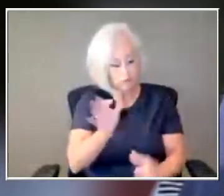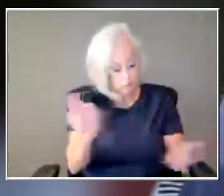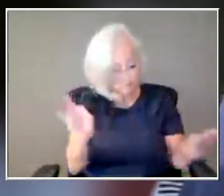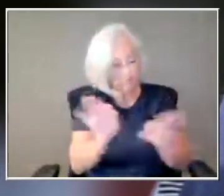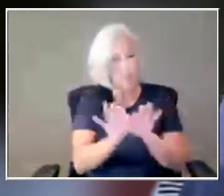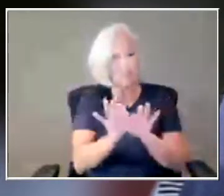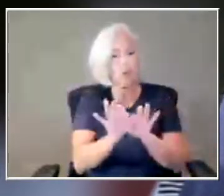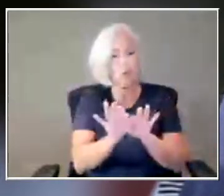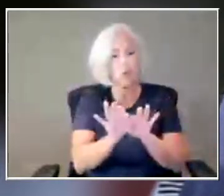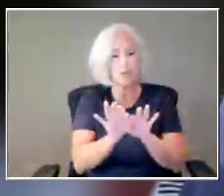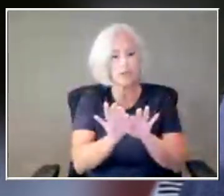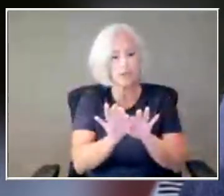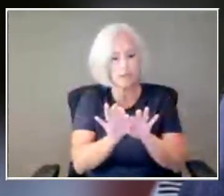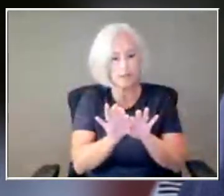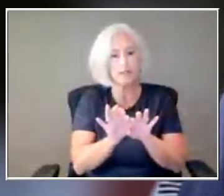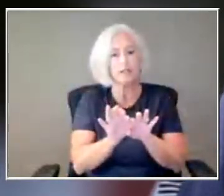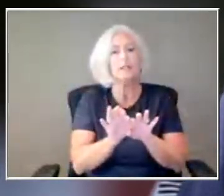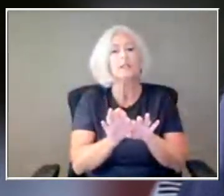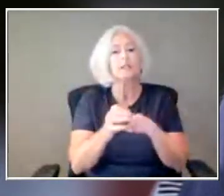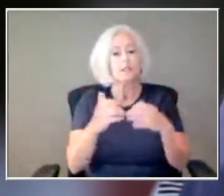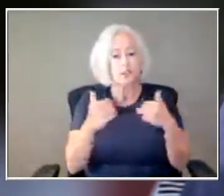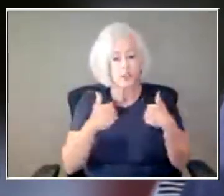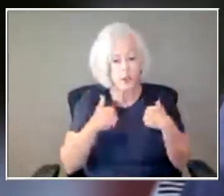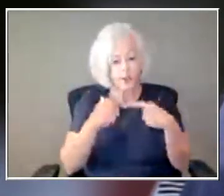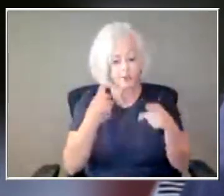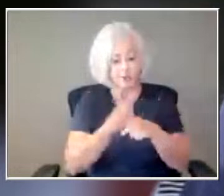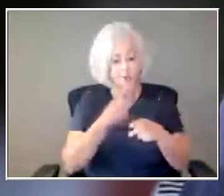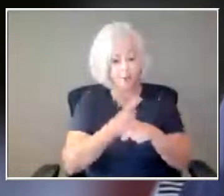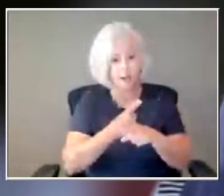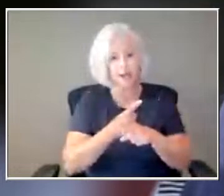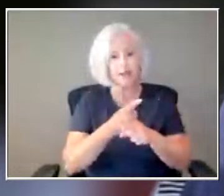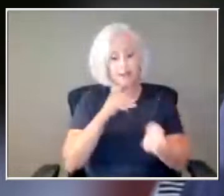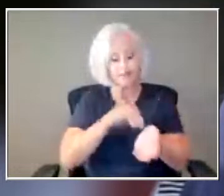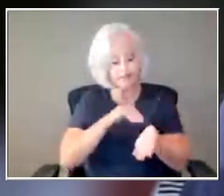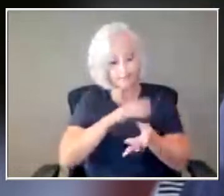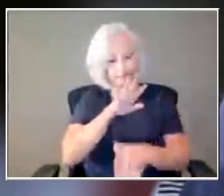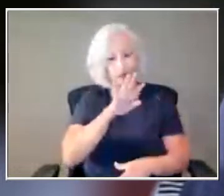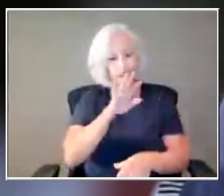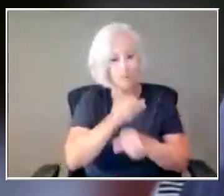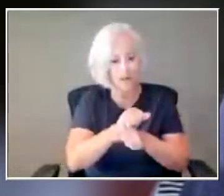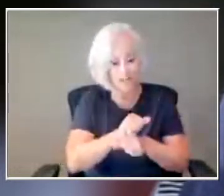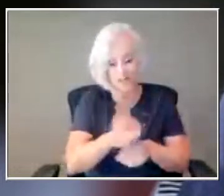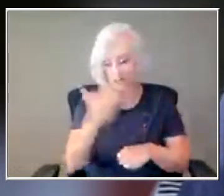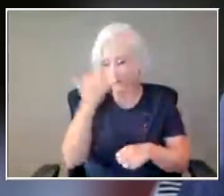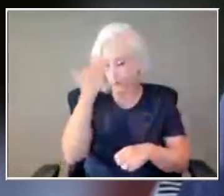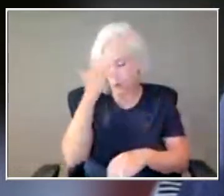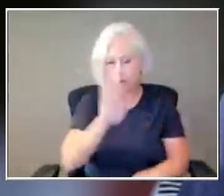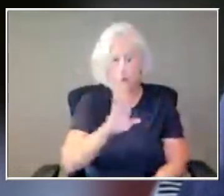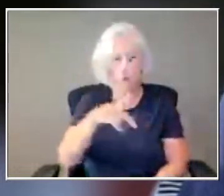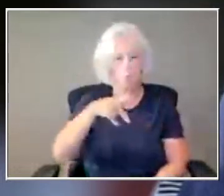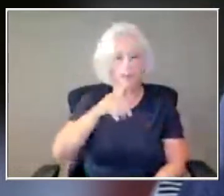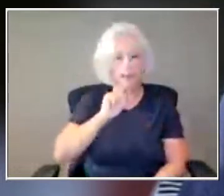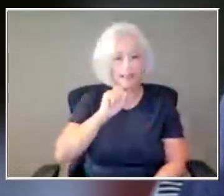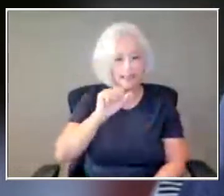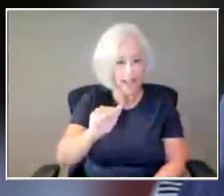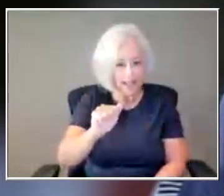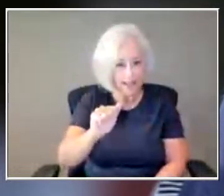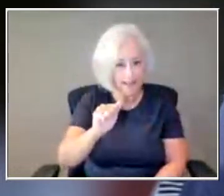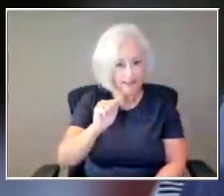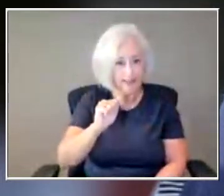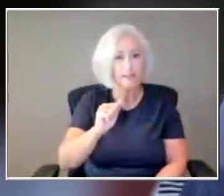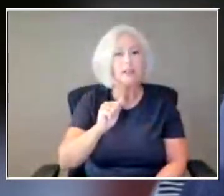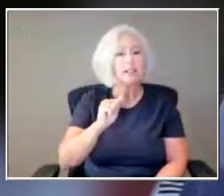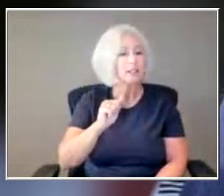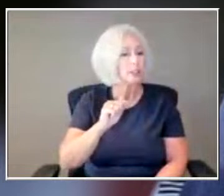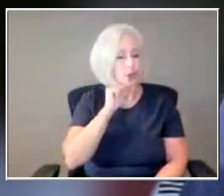of getting regular checkups, knowing what their PSA is, and so that they,